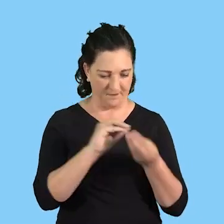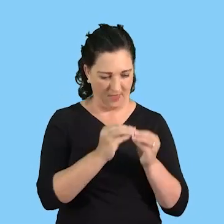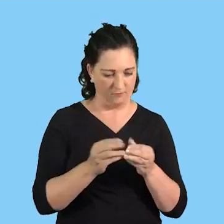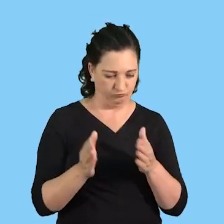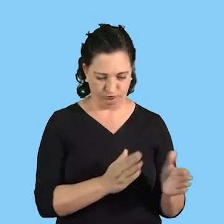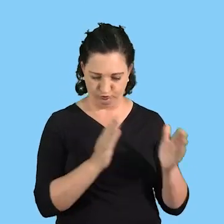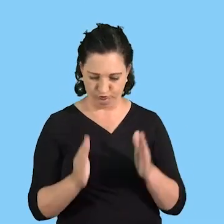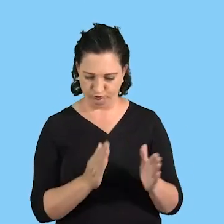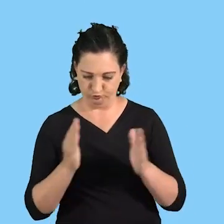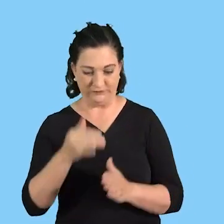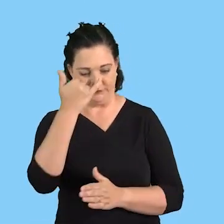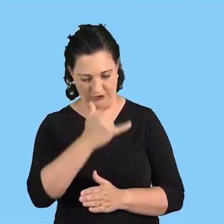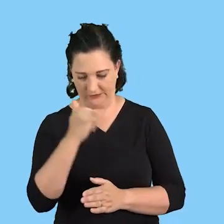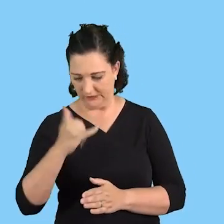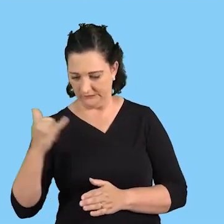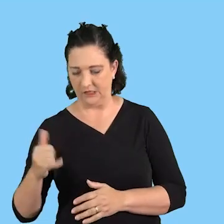the production process.